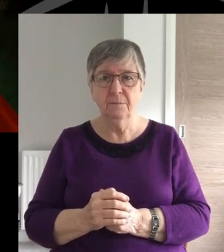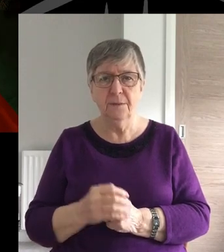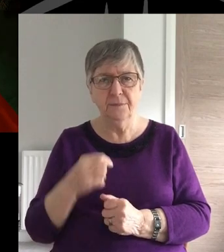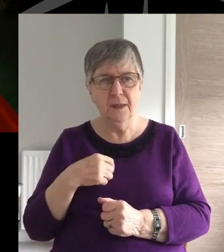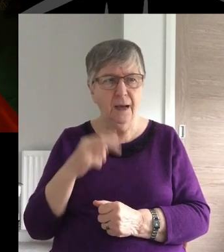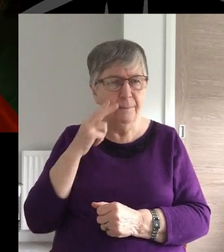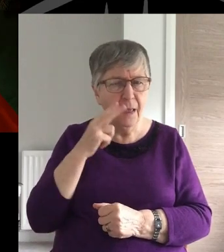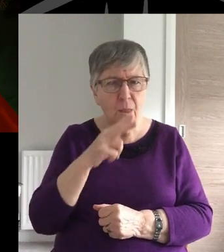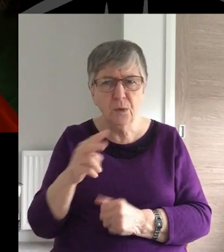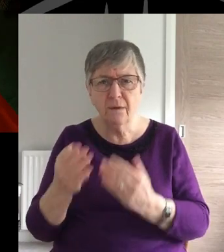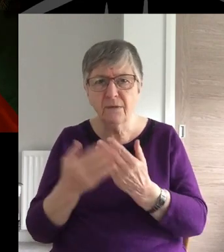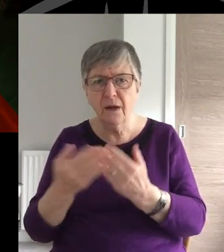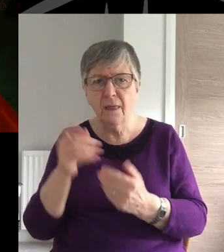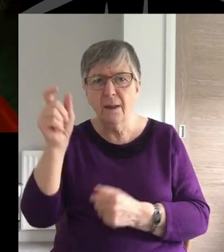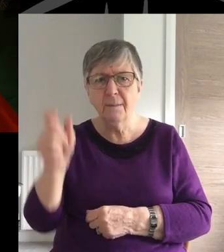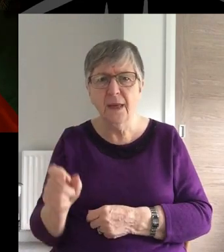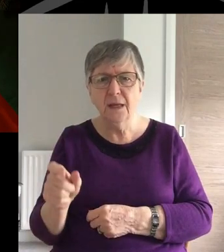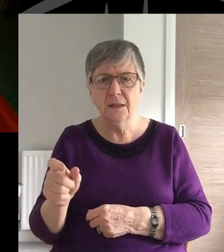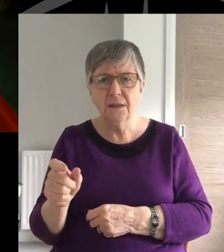But